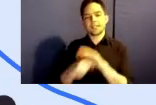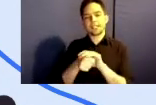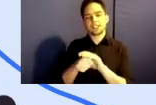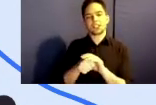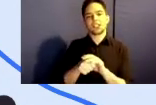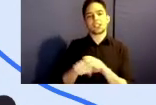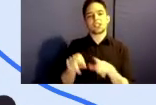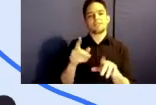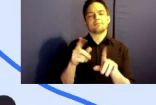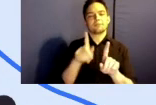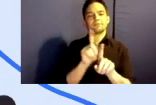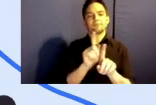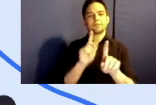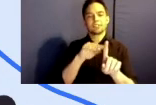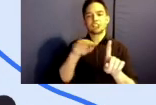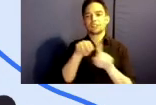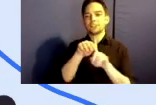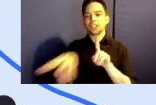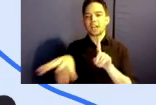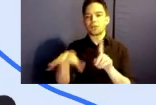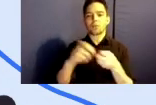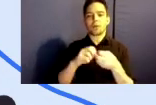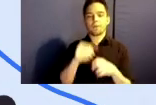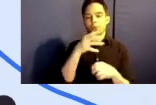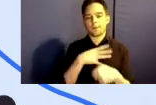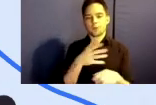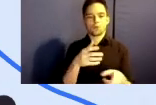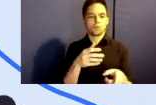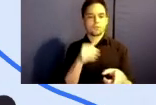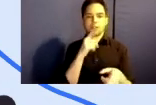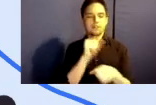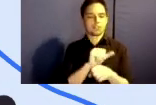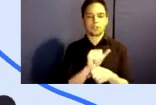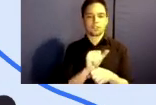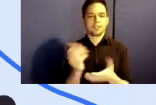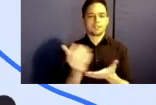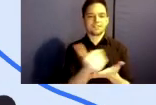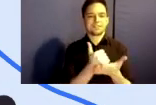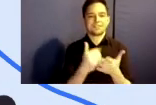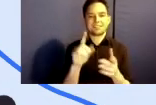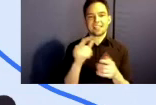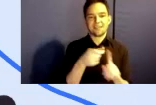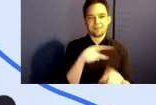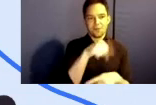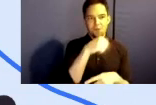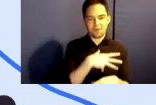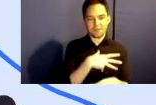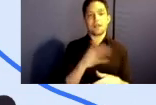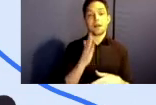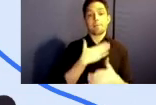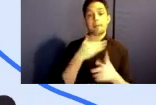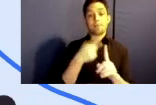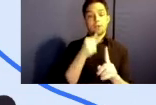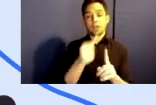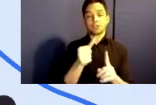problem of women who are also infected but have not been actually captured by the data. My point here is not to discredit the